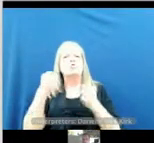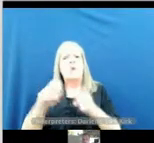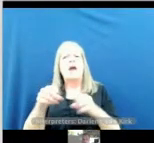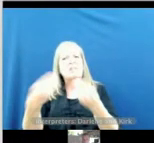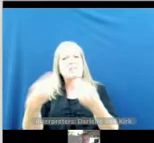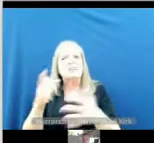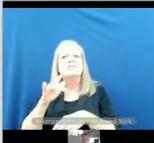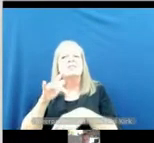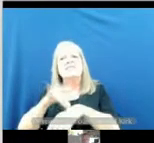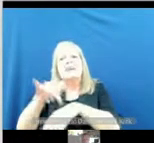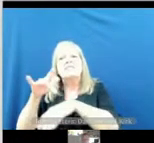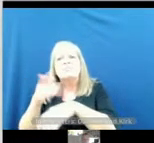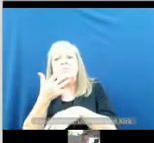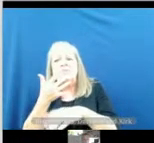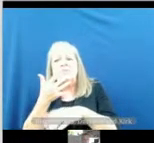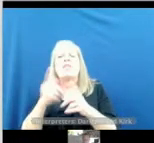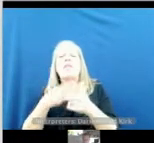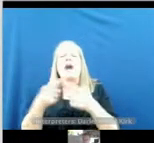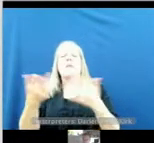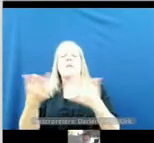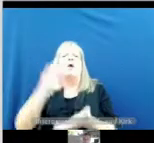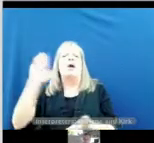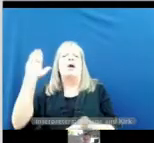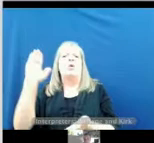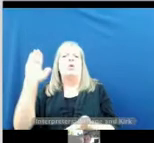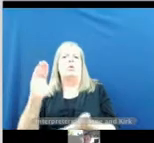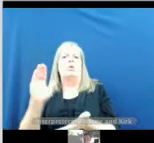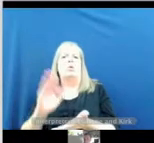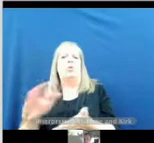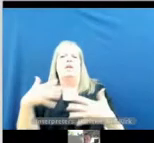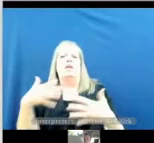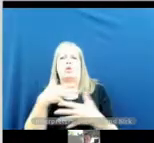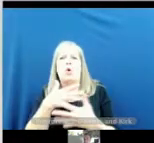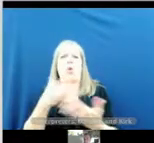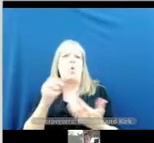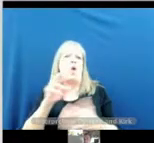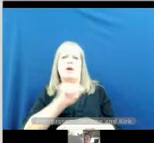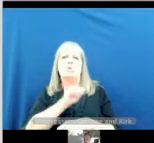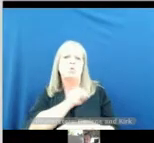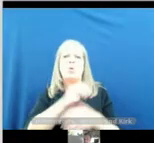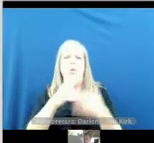of attitudinal barriers, then I think we're already ahead of the game.